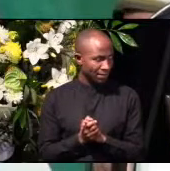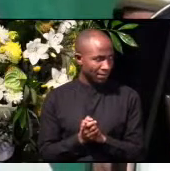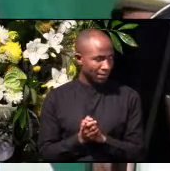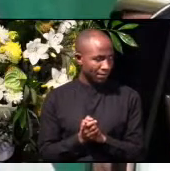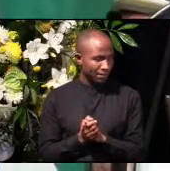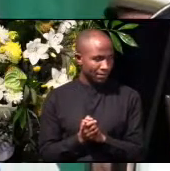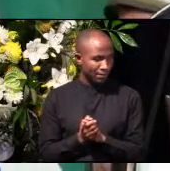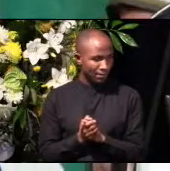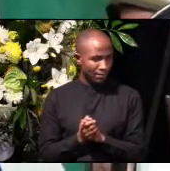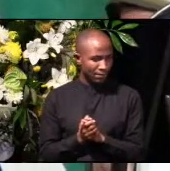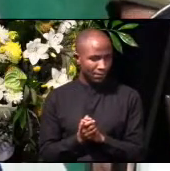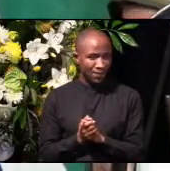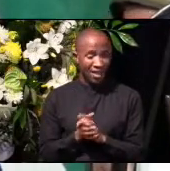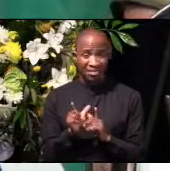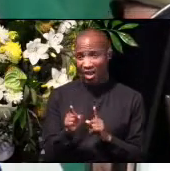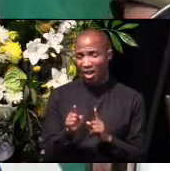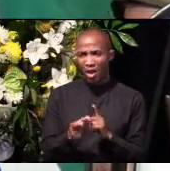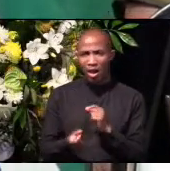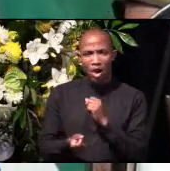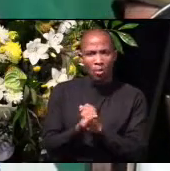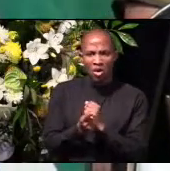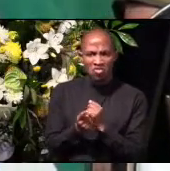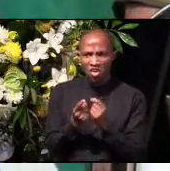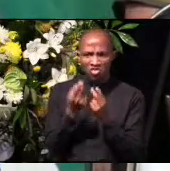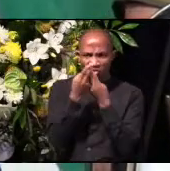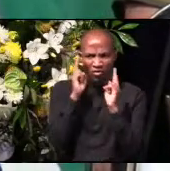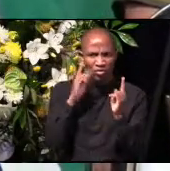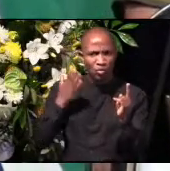at the height of feast Must Fall